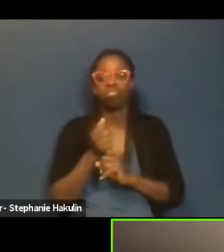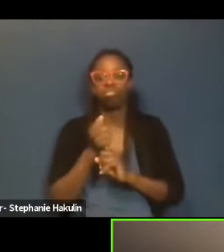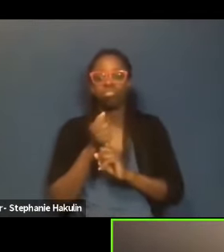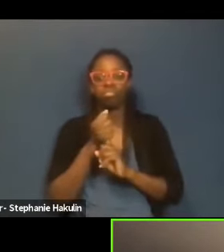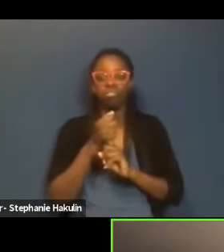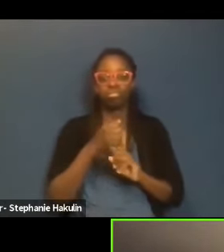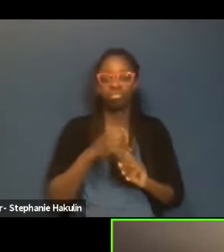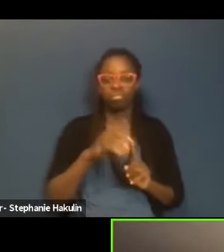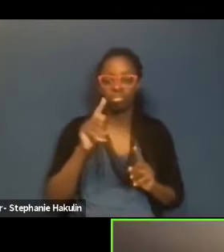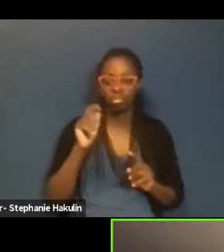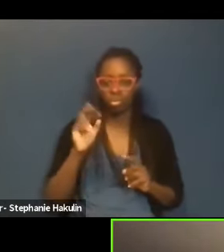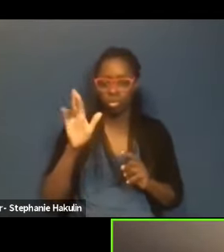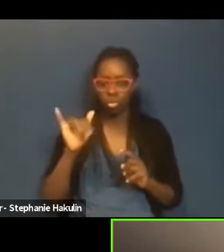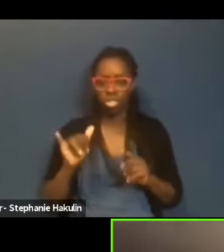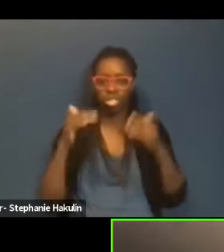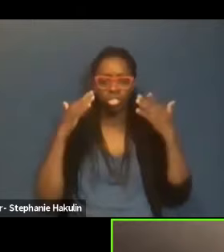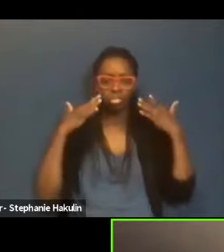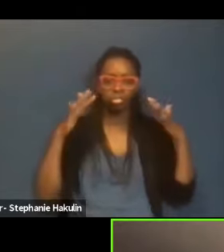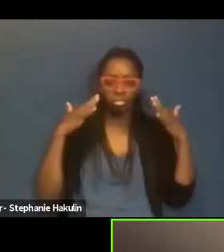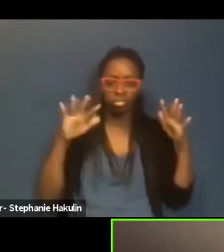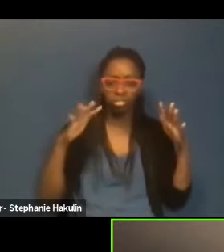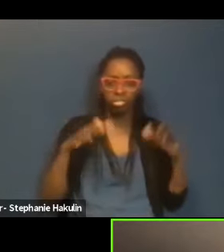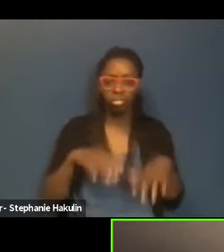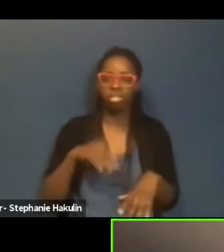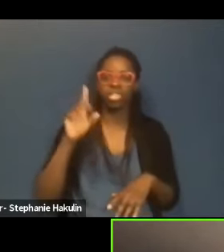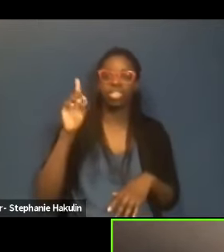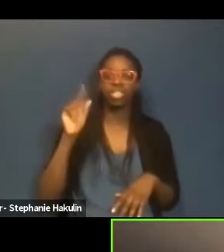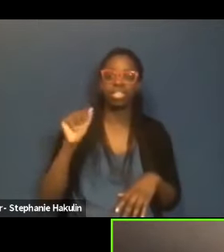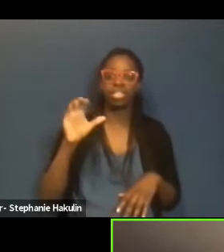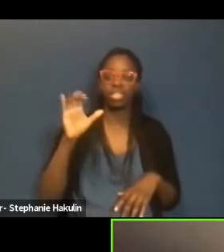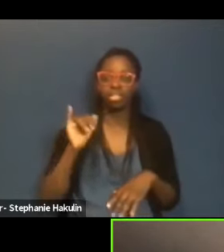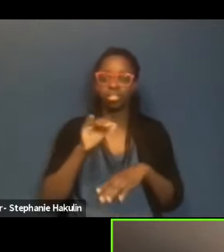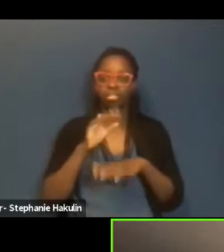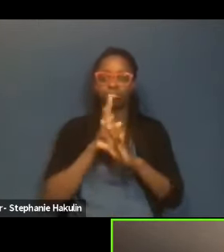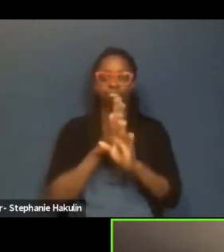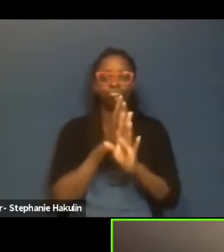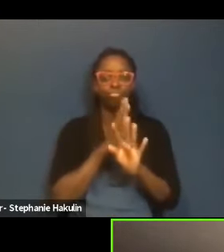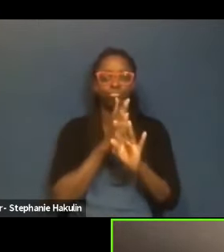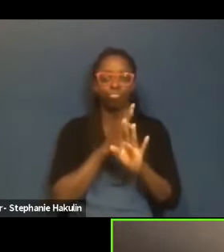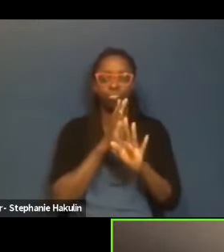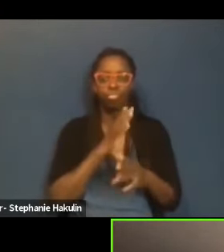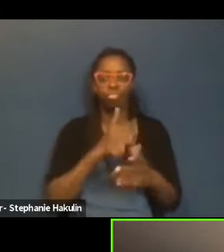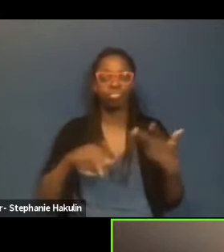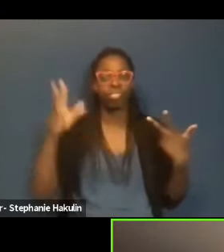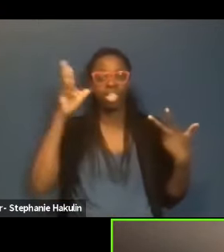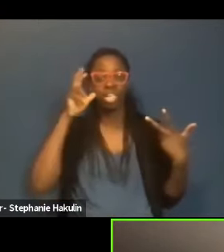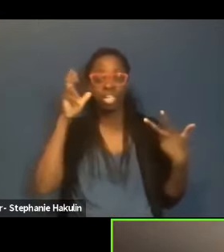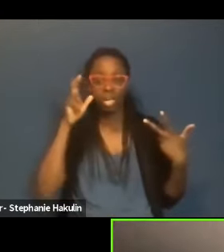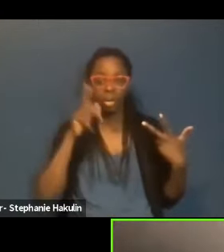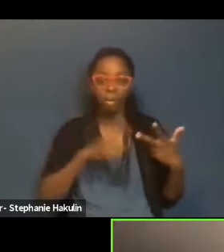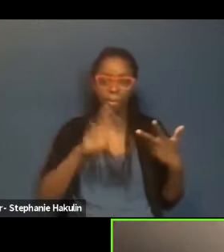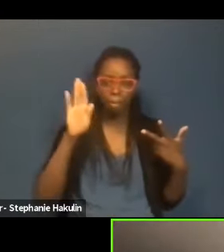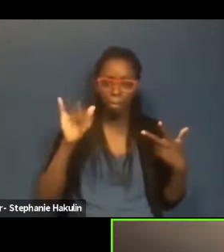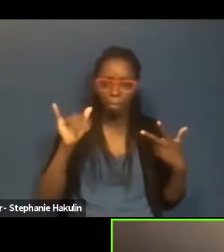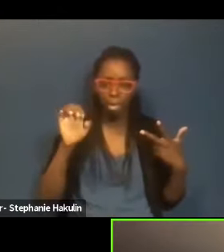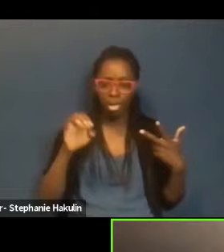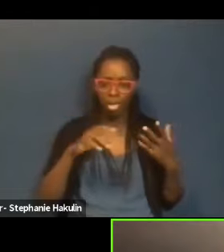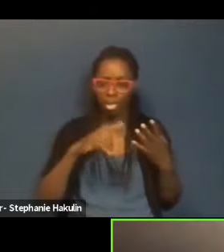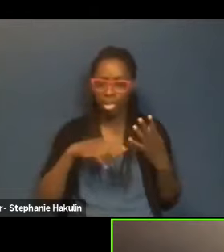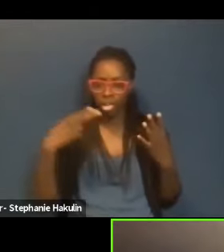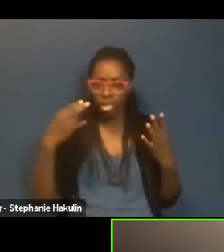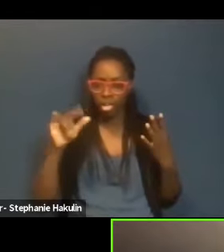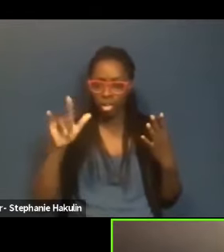Lettucey casually humming to herself while listening to Billie Holiday. I like humans fine, but divine human